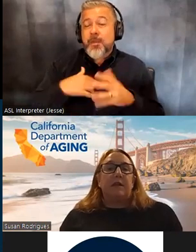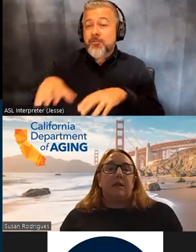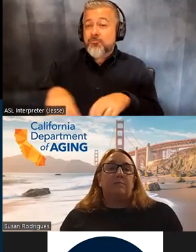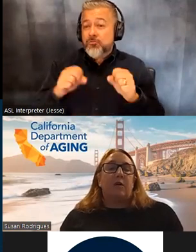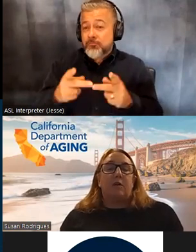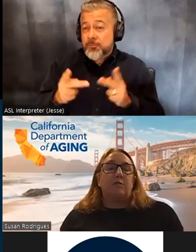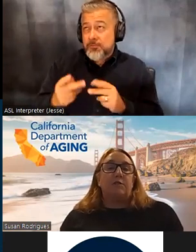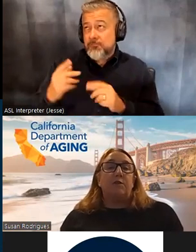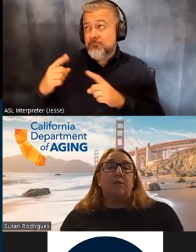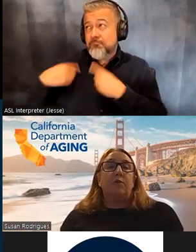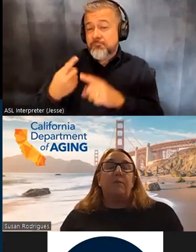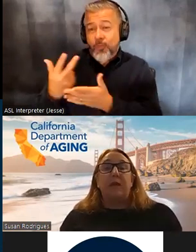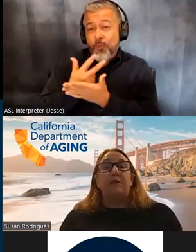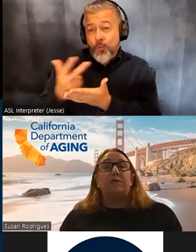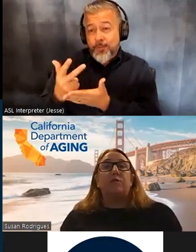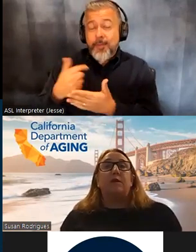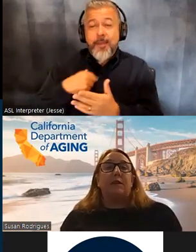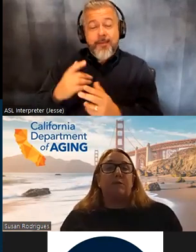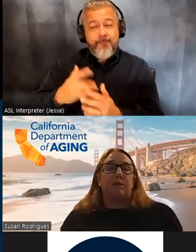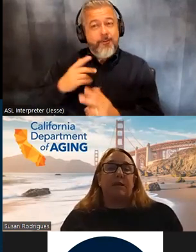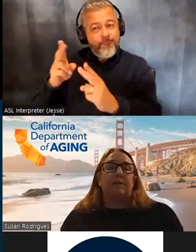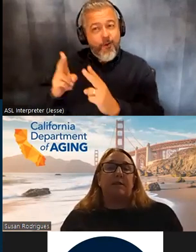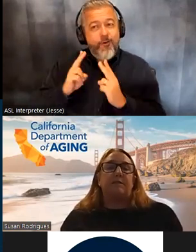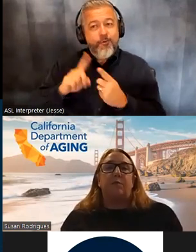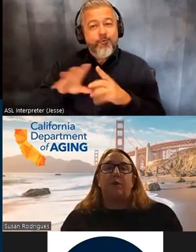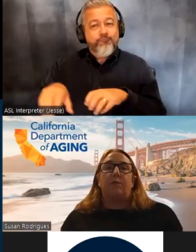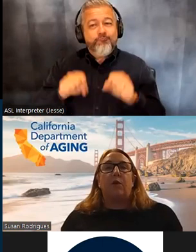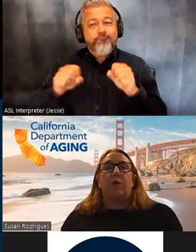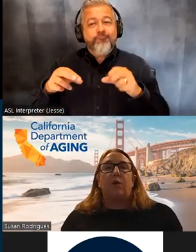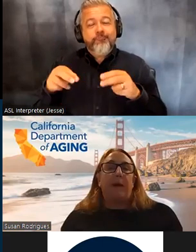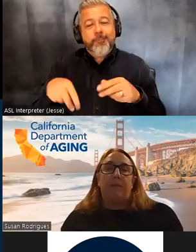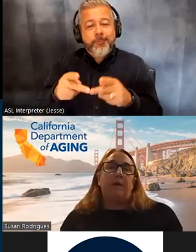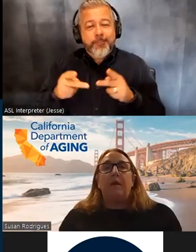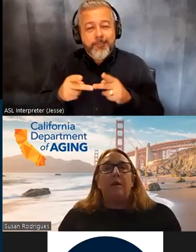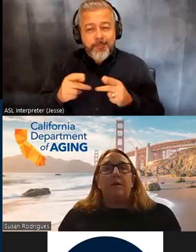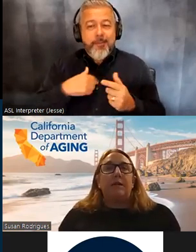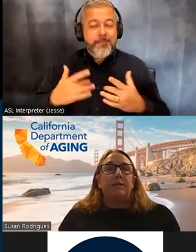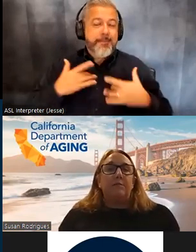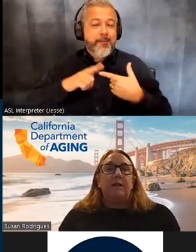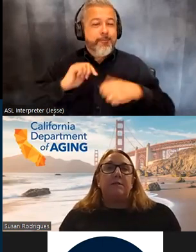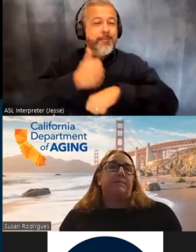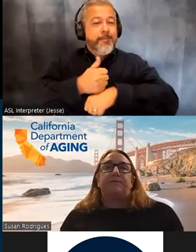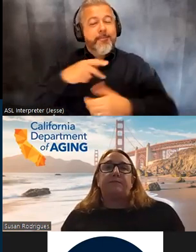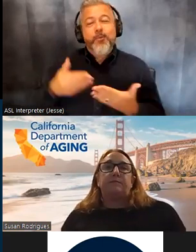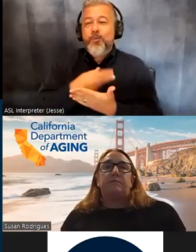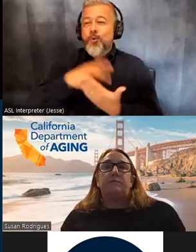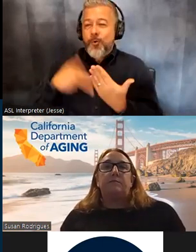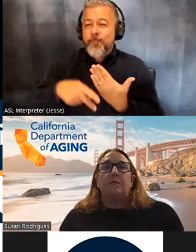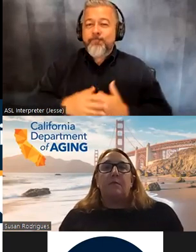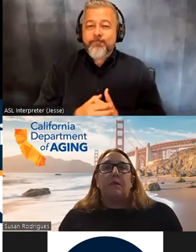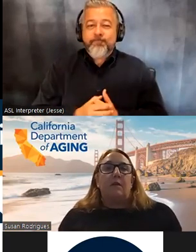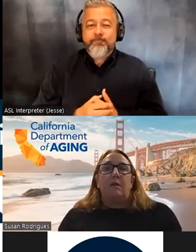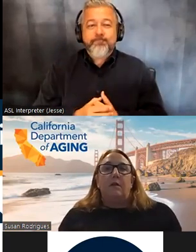weeks, and I am honored to be in this role, and I am so excited to set this important program up. Next slide, please.